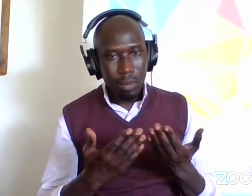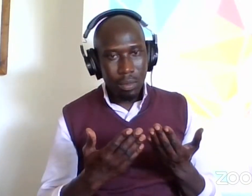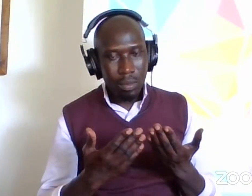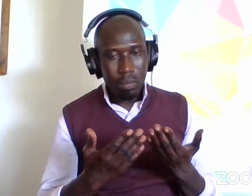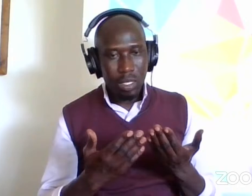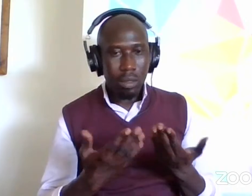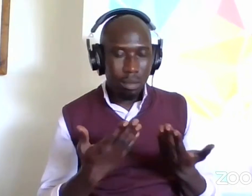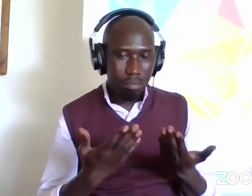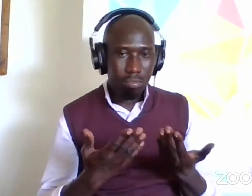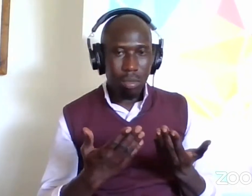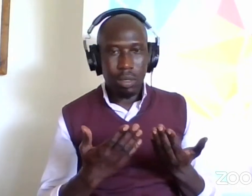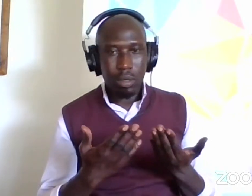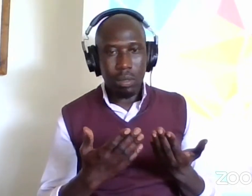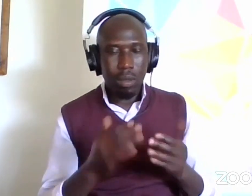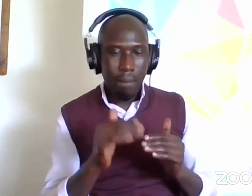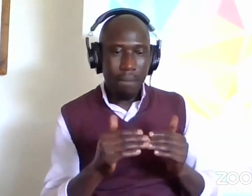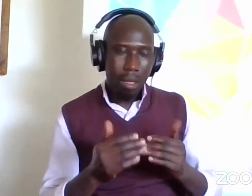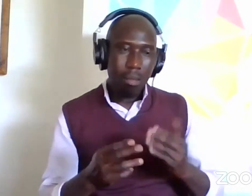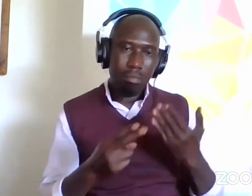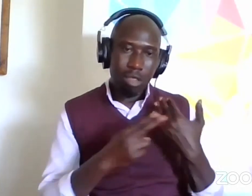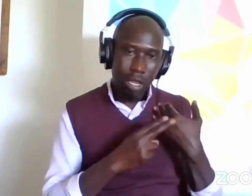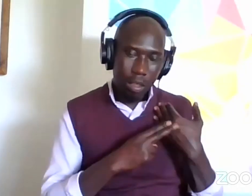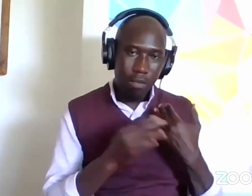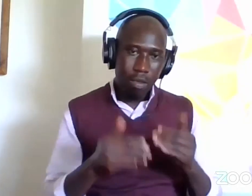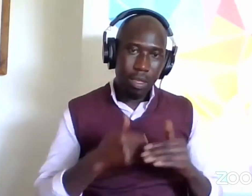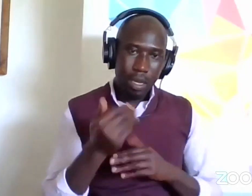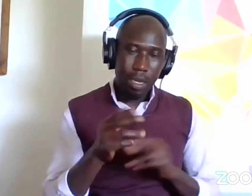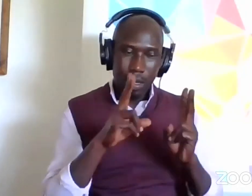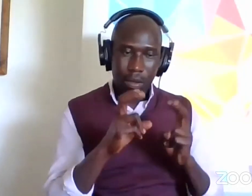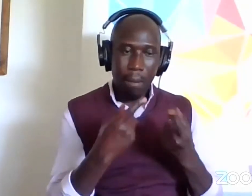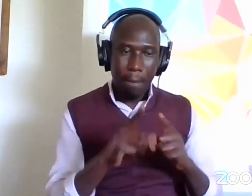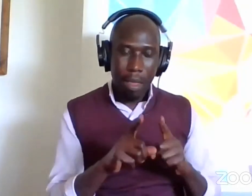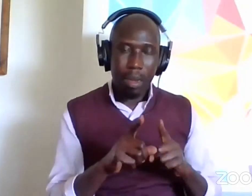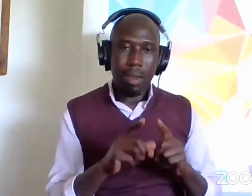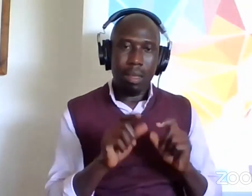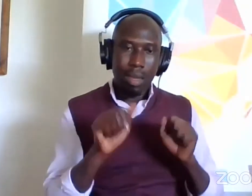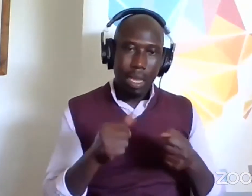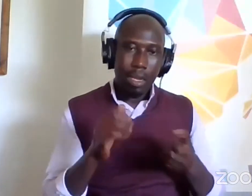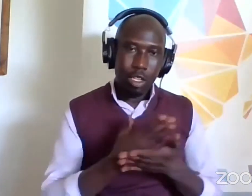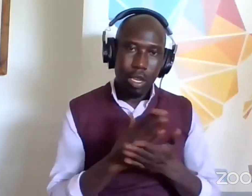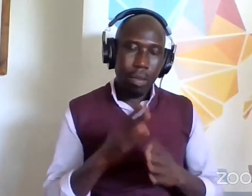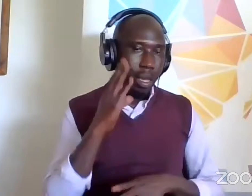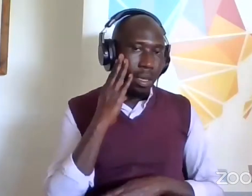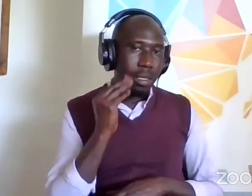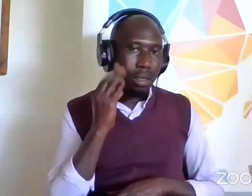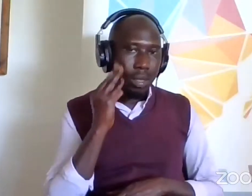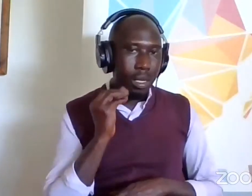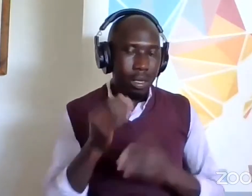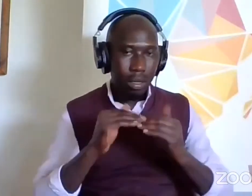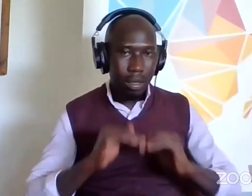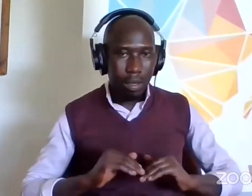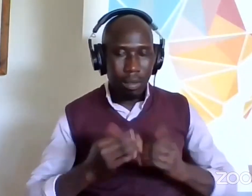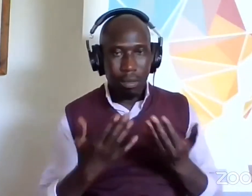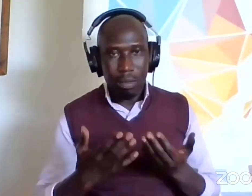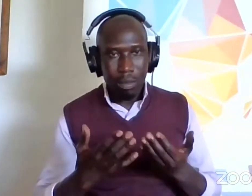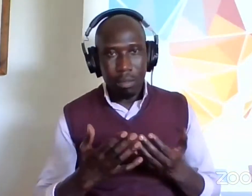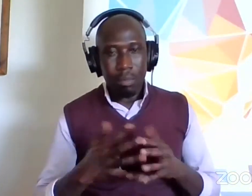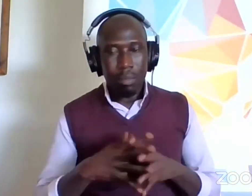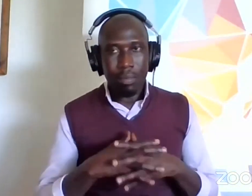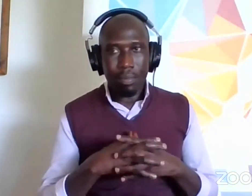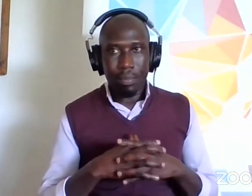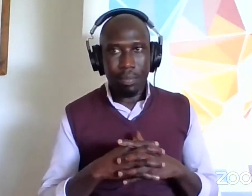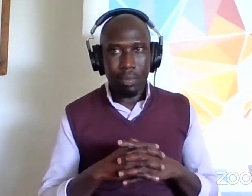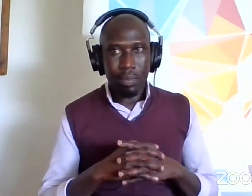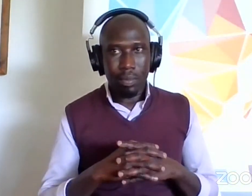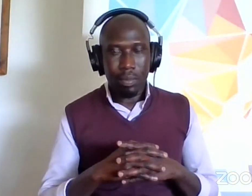Blaze and I are taking the next session, but I'm unable to share my screen. If you can assist us with that.